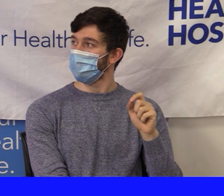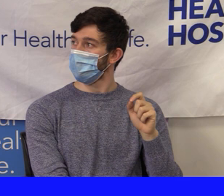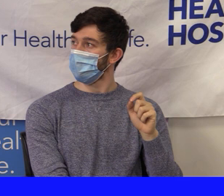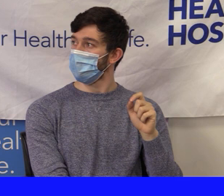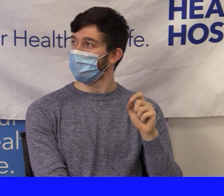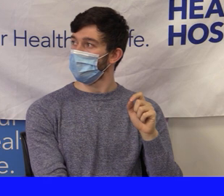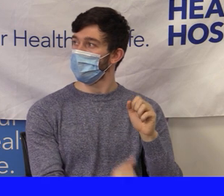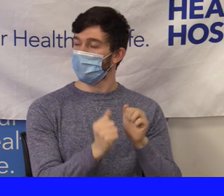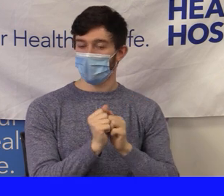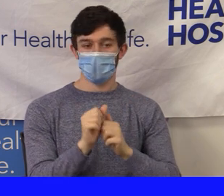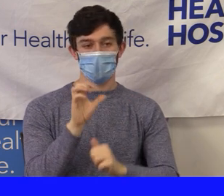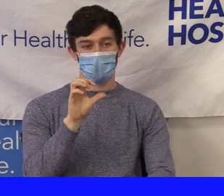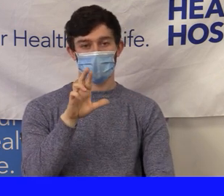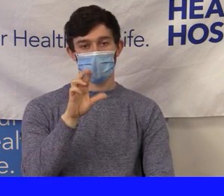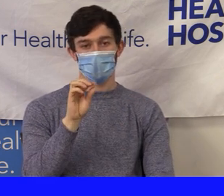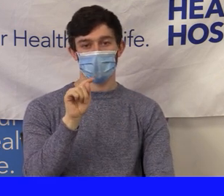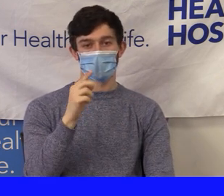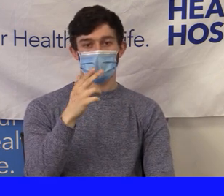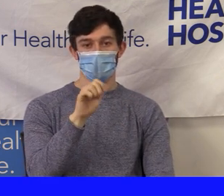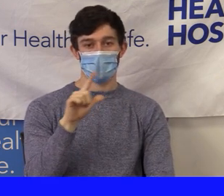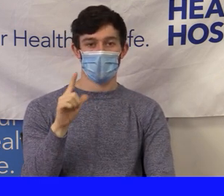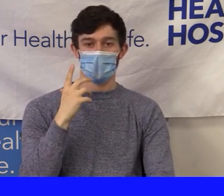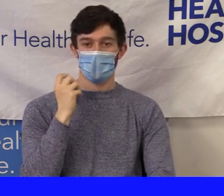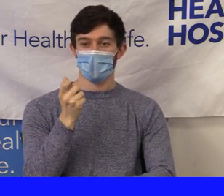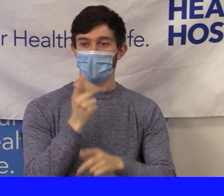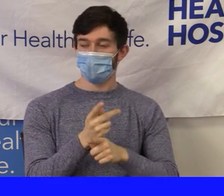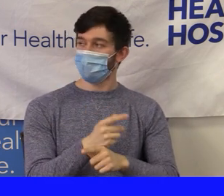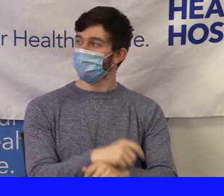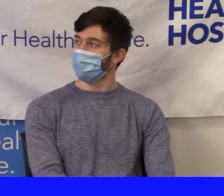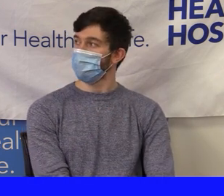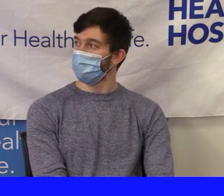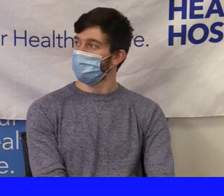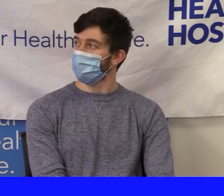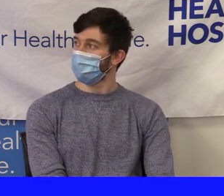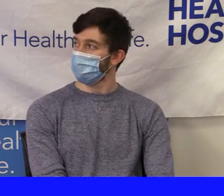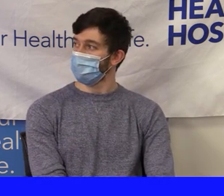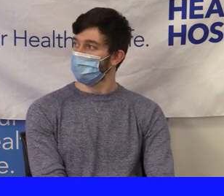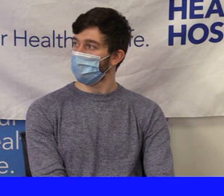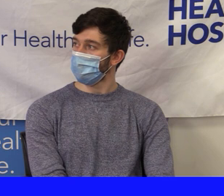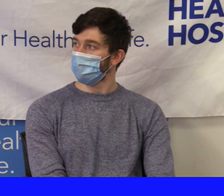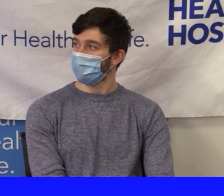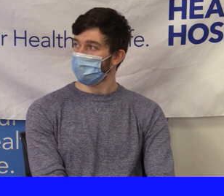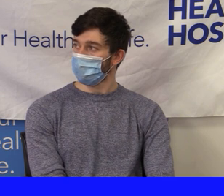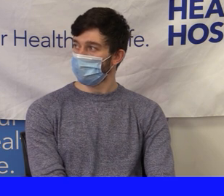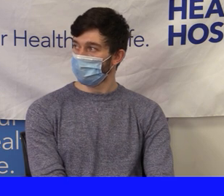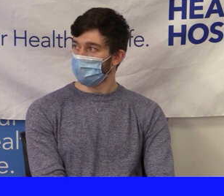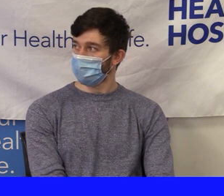provide environmental management services for all of the system's facilities for an amount not to exceed